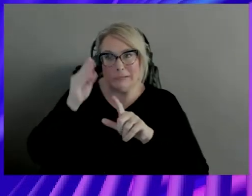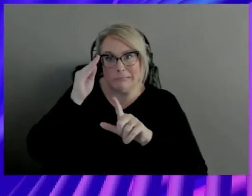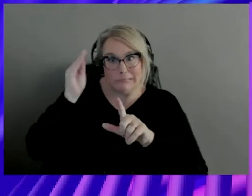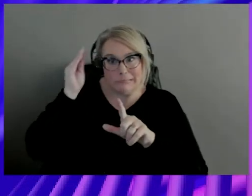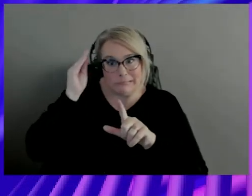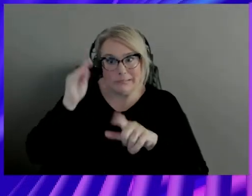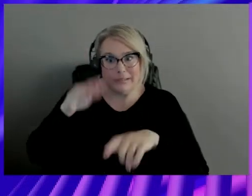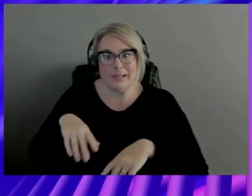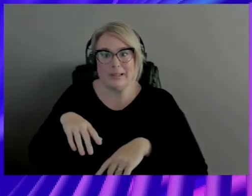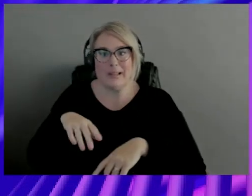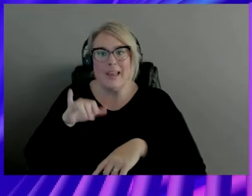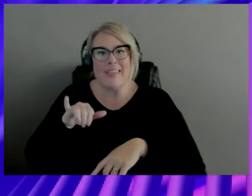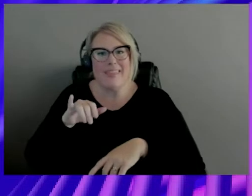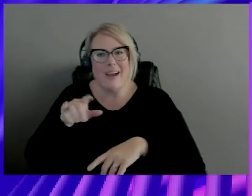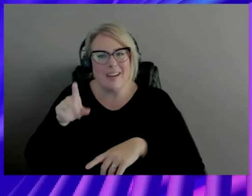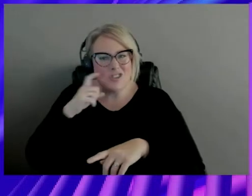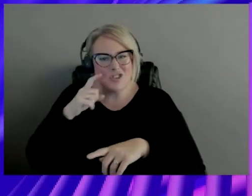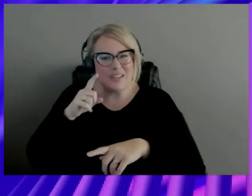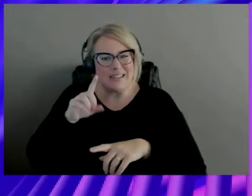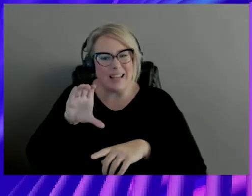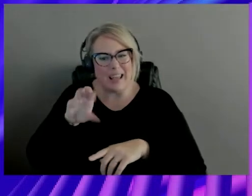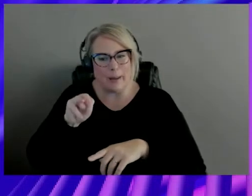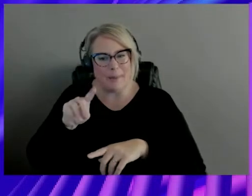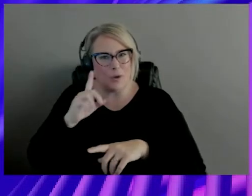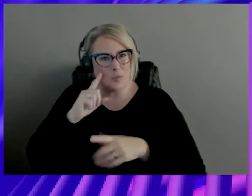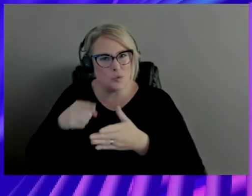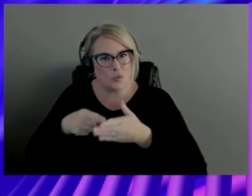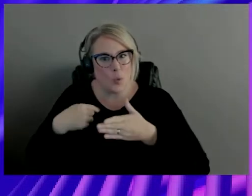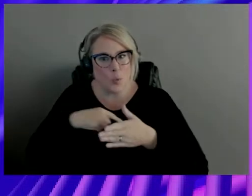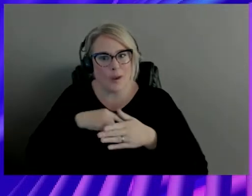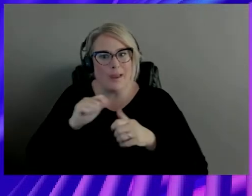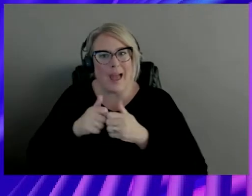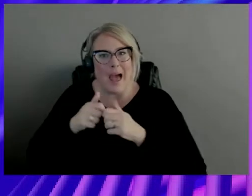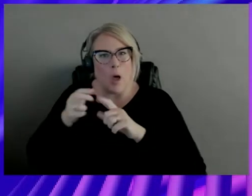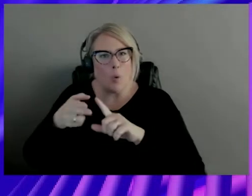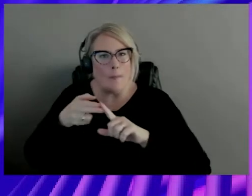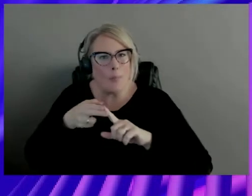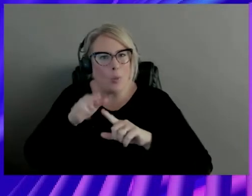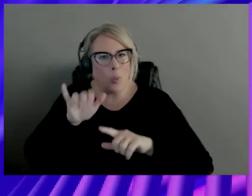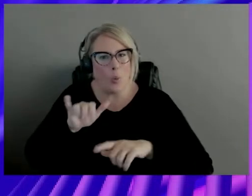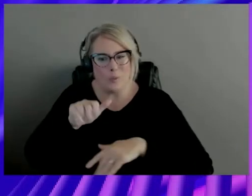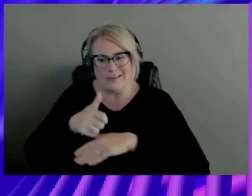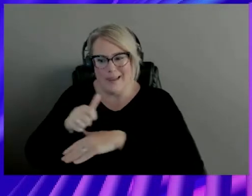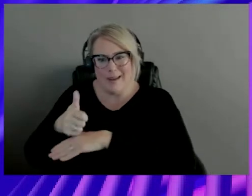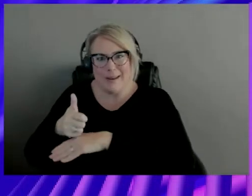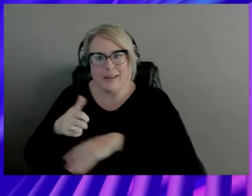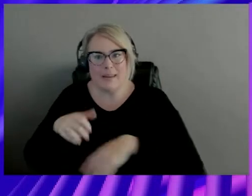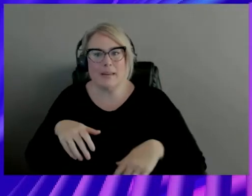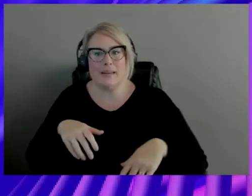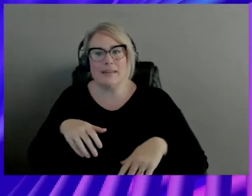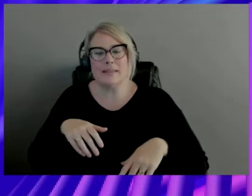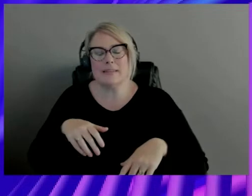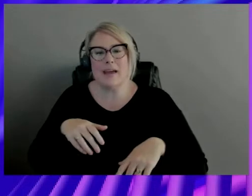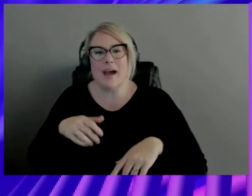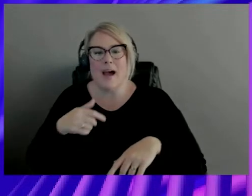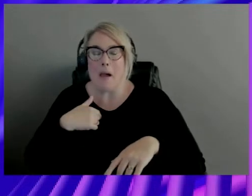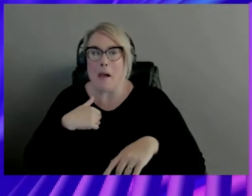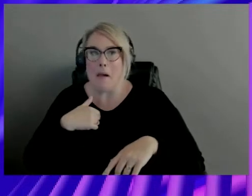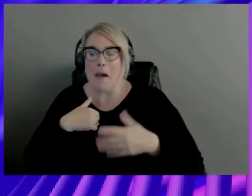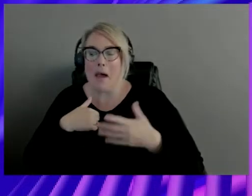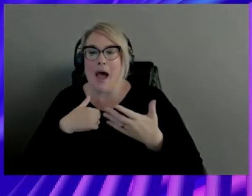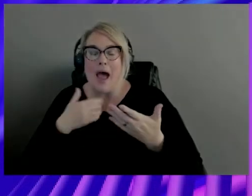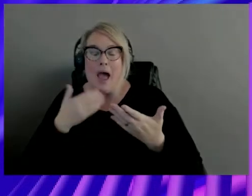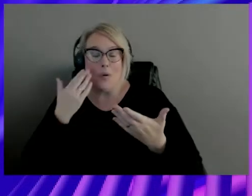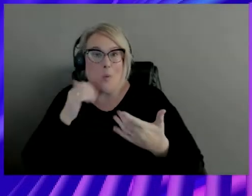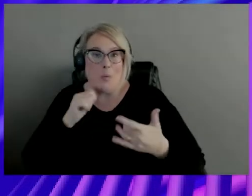command that you showed us and things like that. And how do I pull in settings? But like you said, and not to call anyone out here, but it's very unlikely that